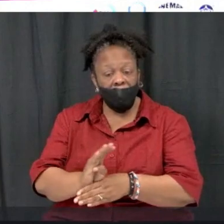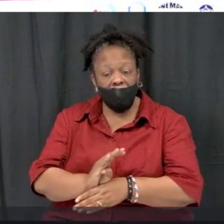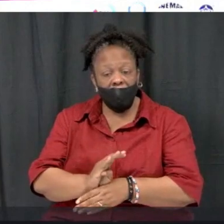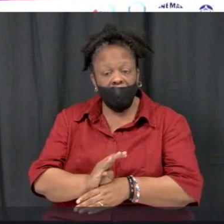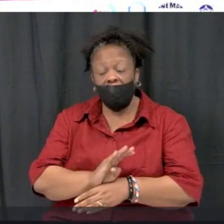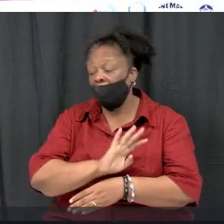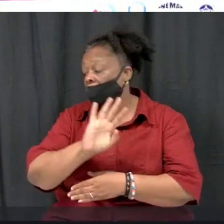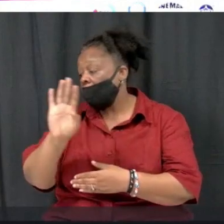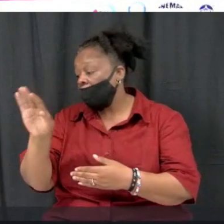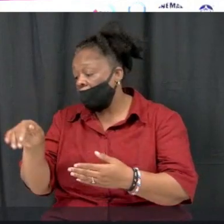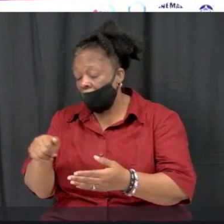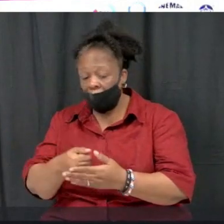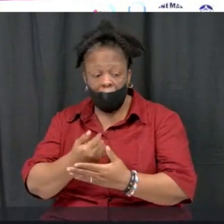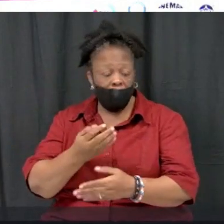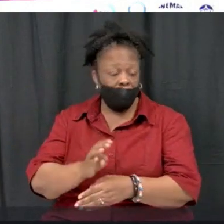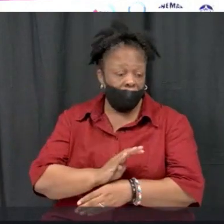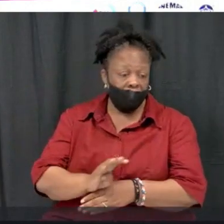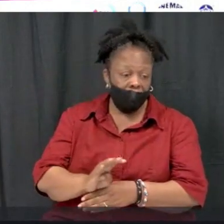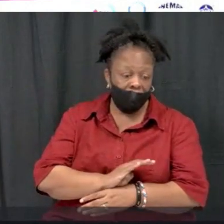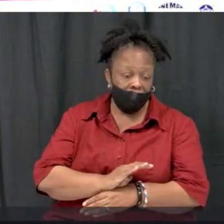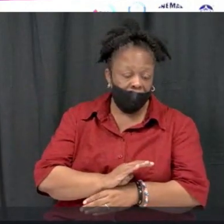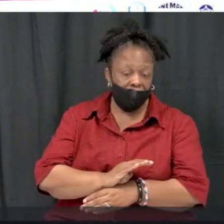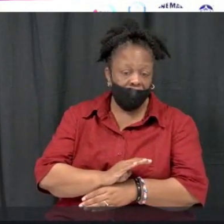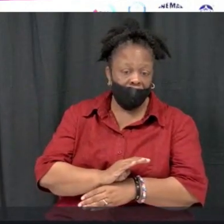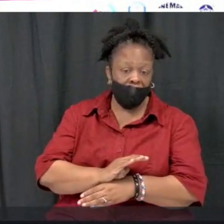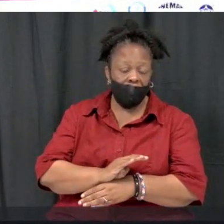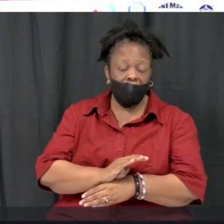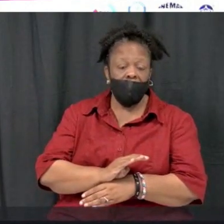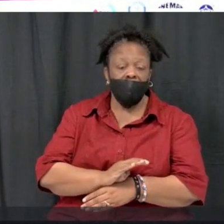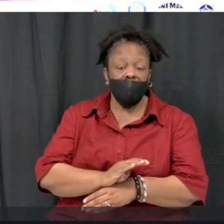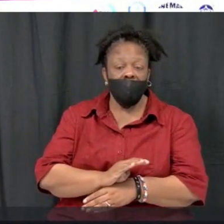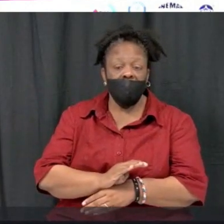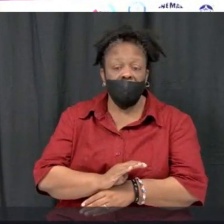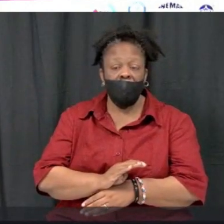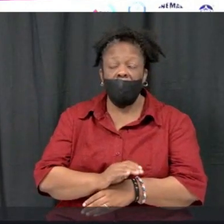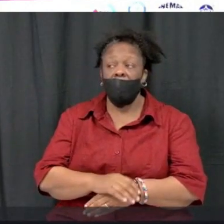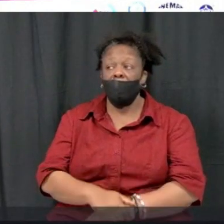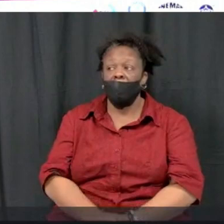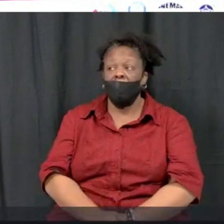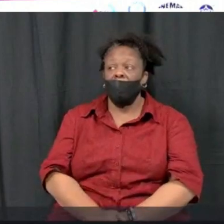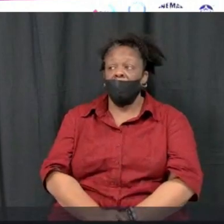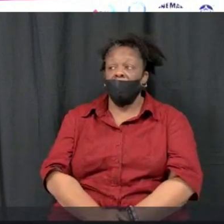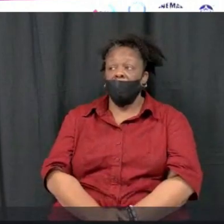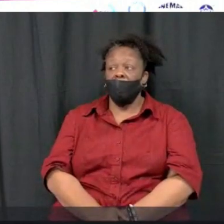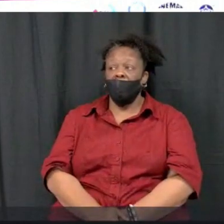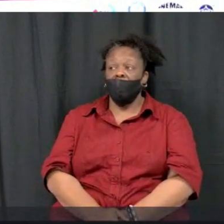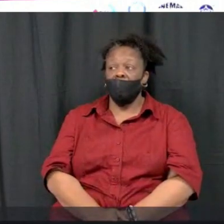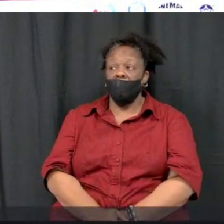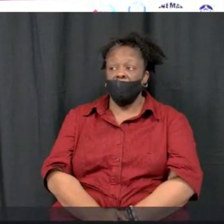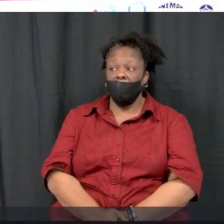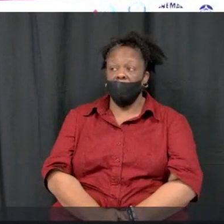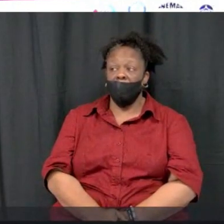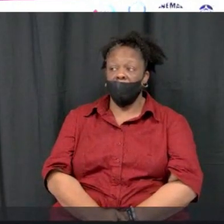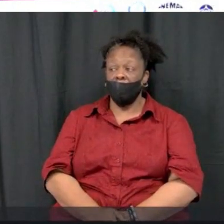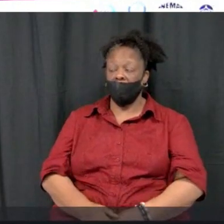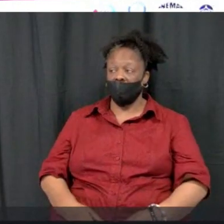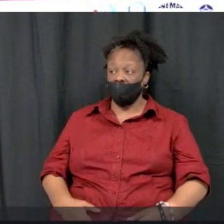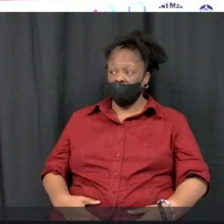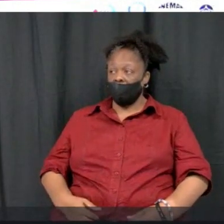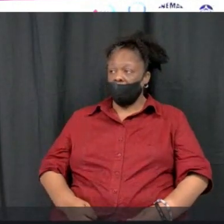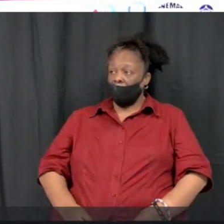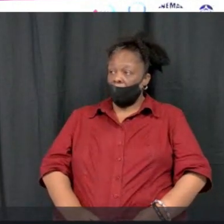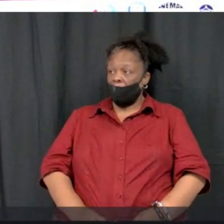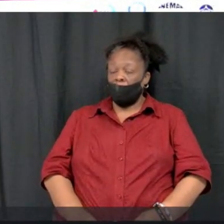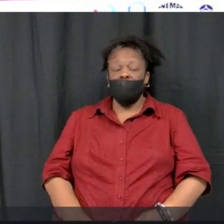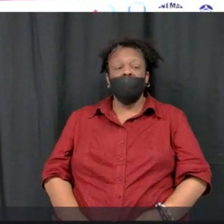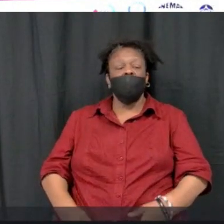and the wider community at large, and anyone who actually runs a business or has a business entity on St. Kitts and Nevis,